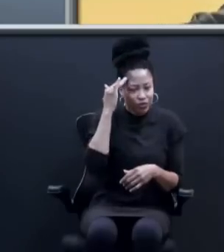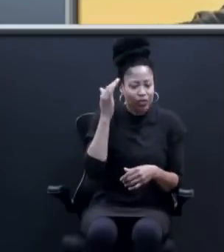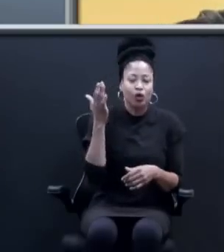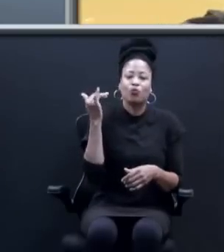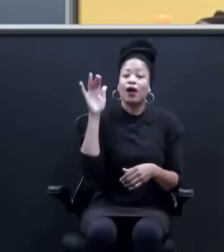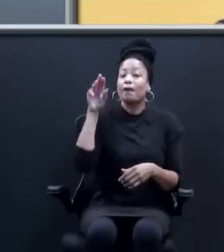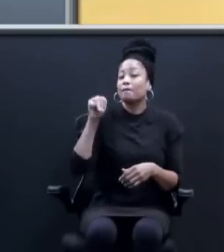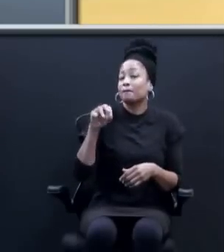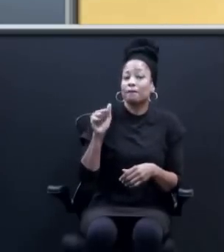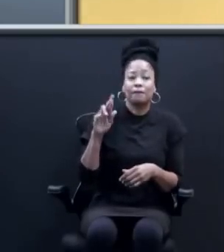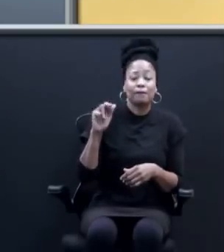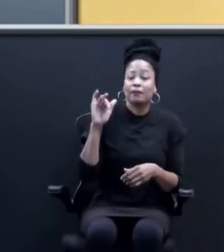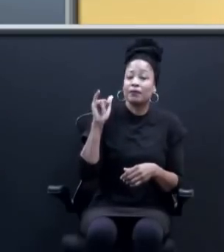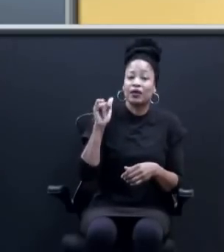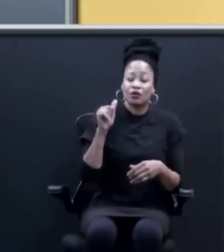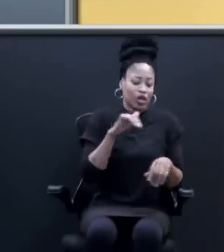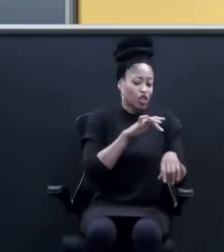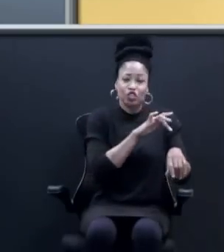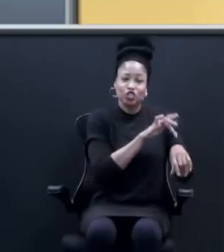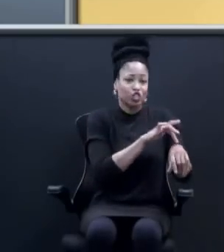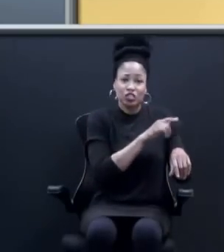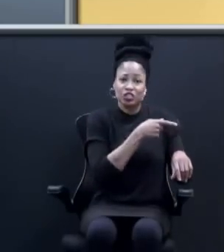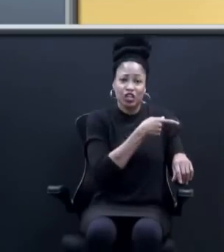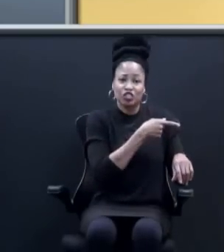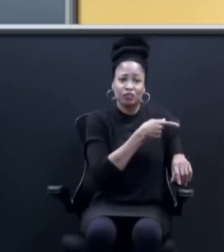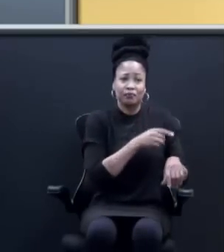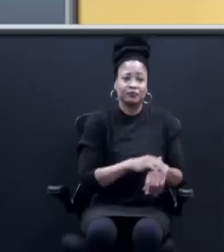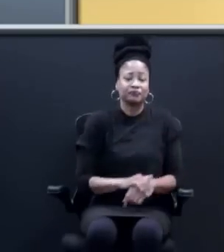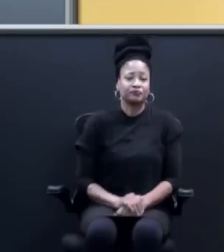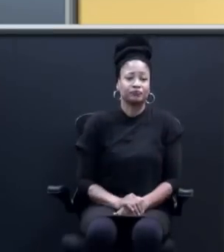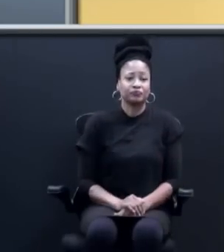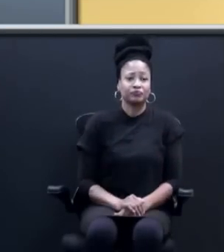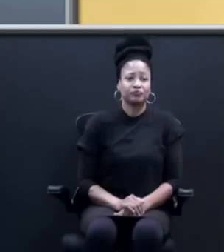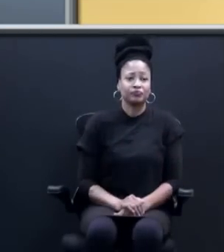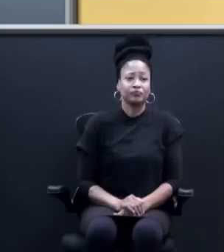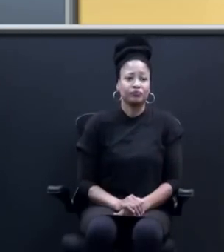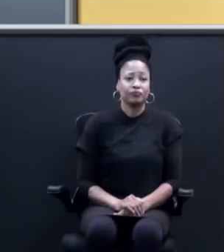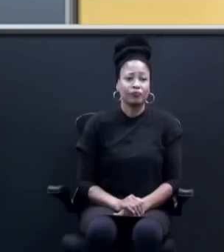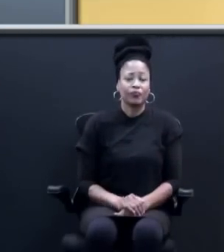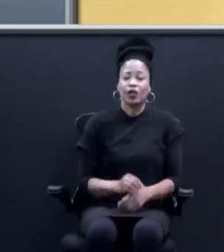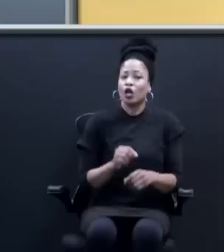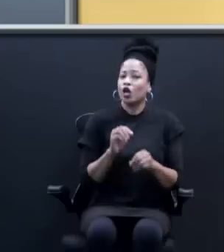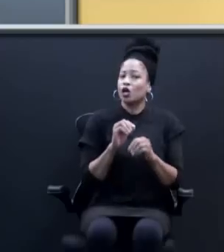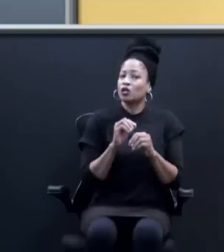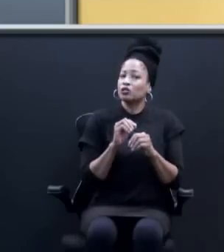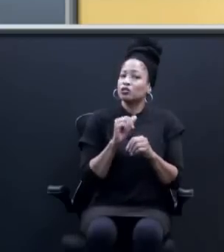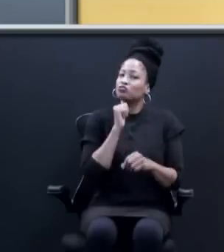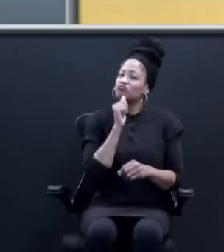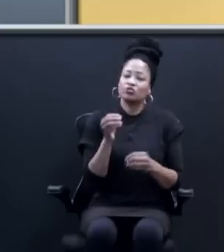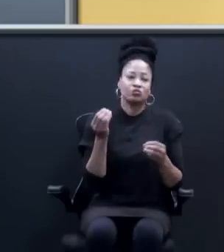the law, it said, don't eat parched corn or anything else until